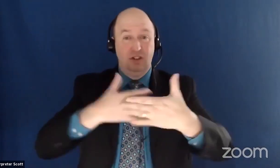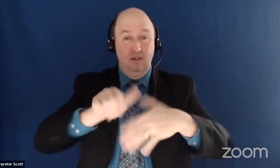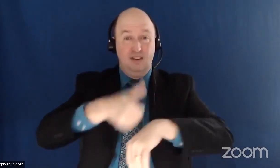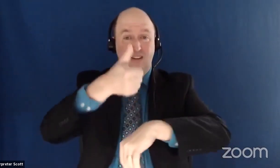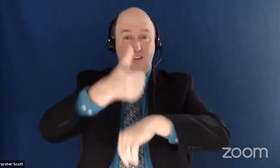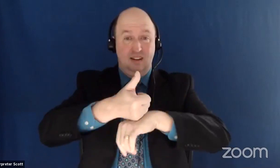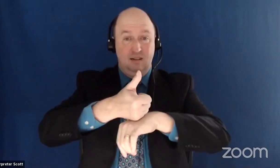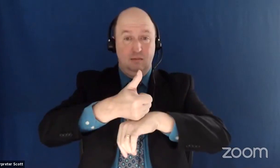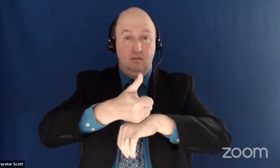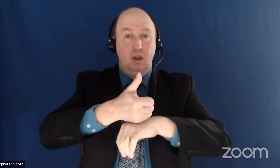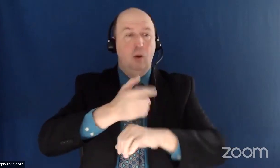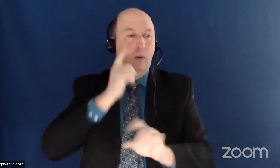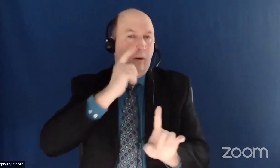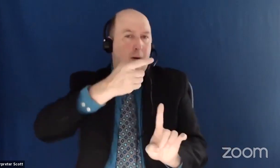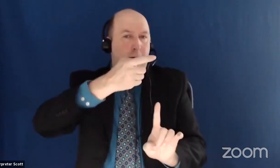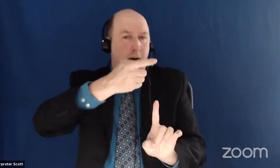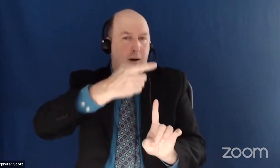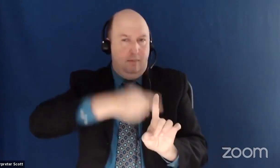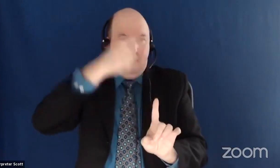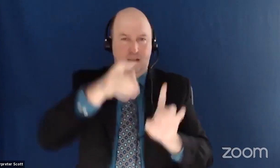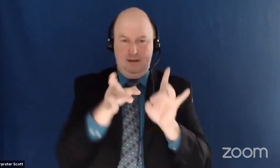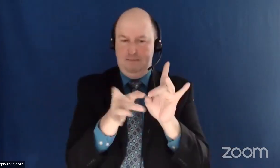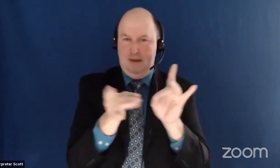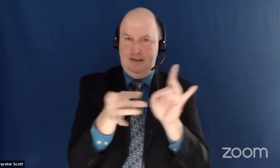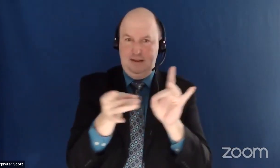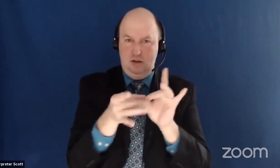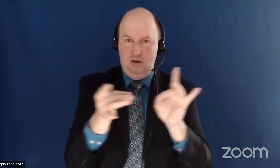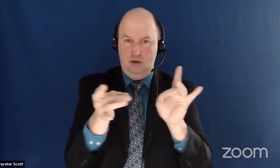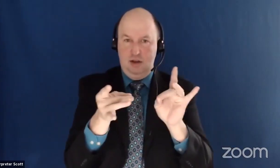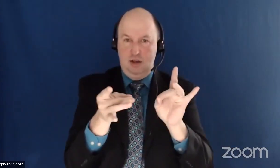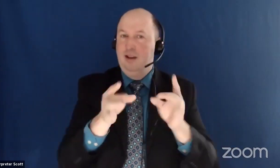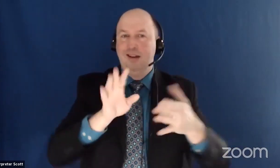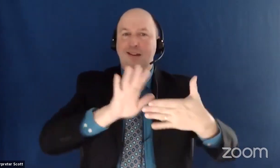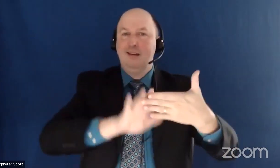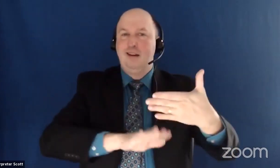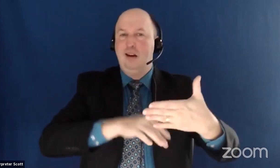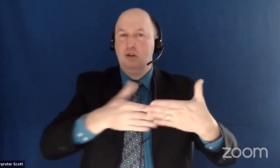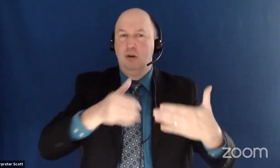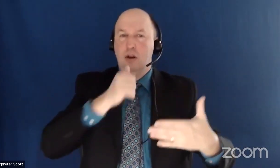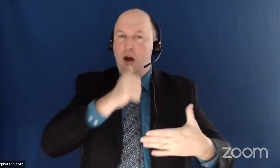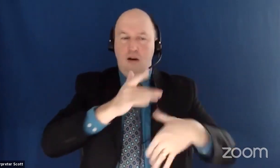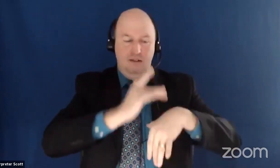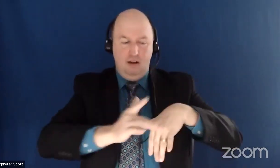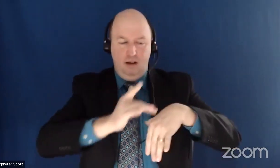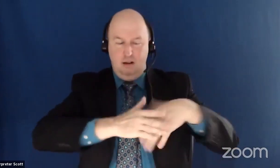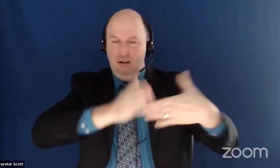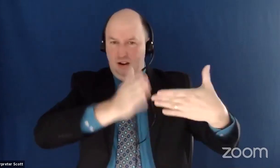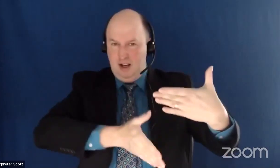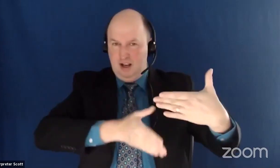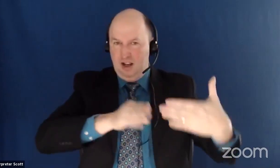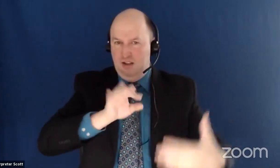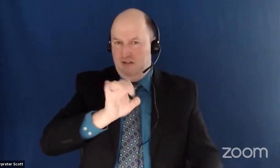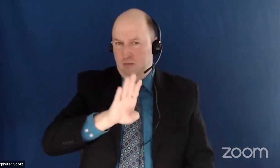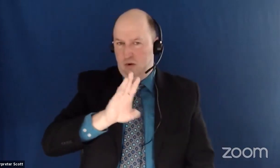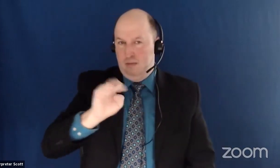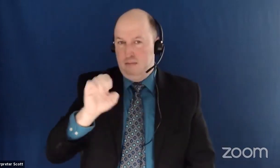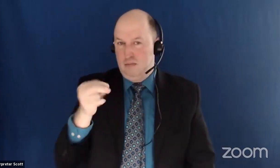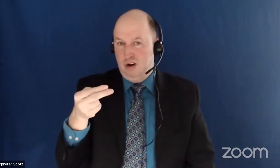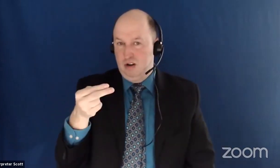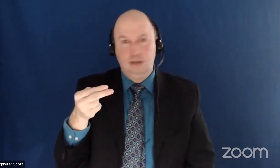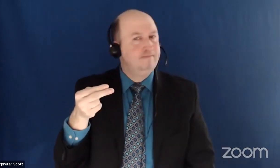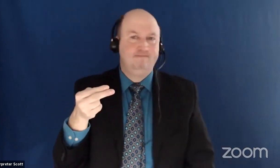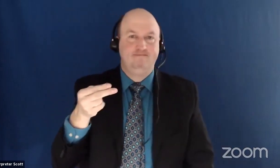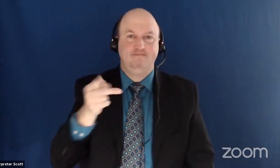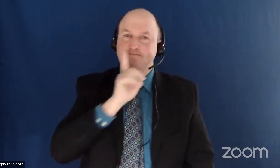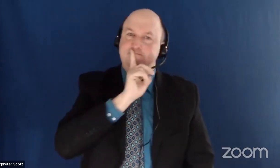automatically defaults to where it says scheduling is not available until the end of February or end of March. Please know that is not the